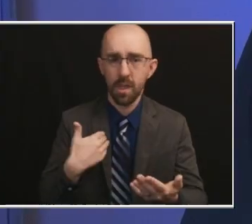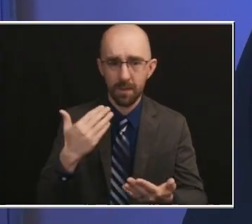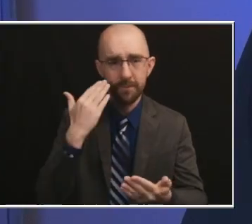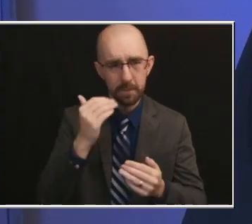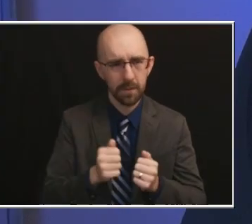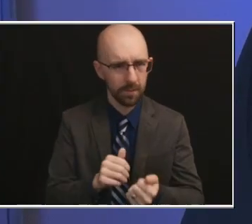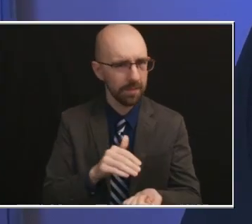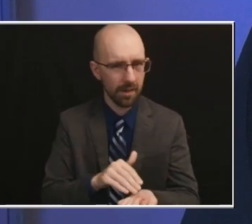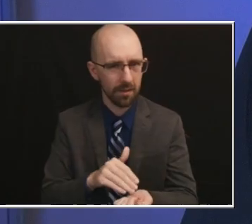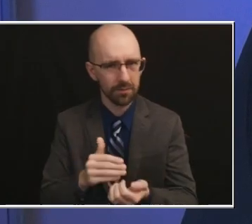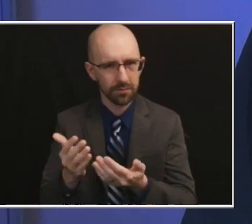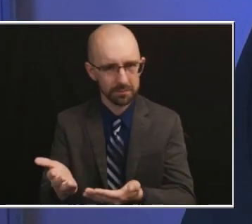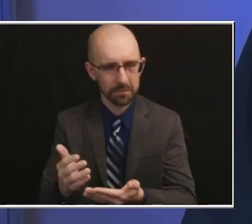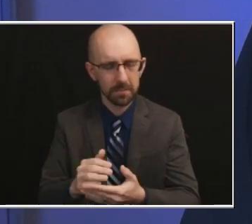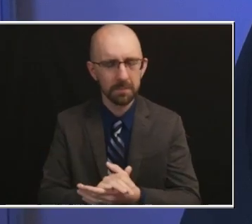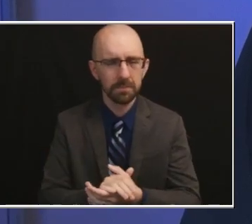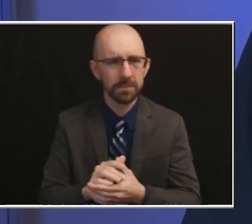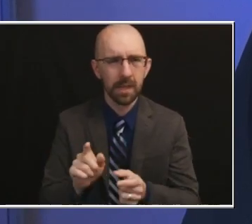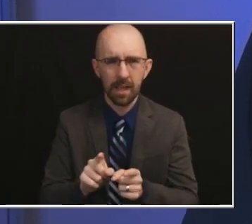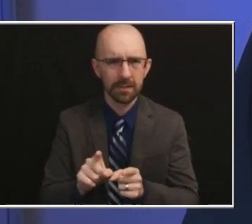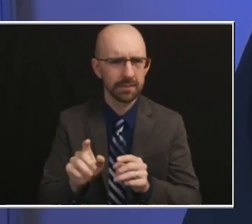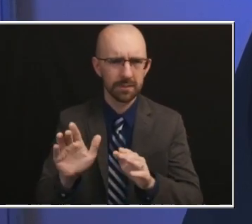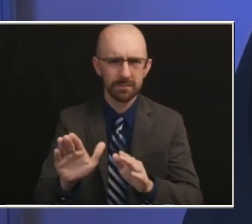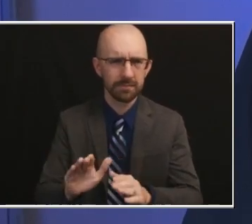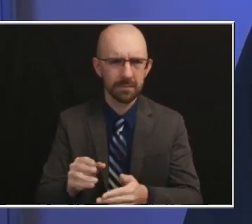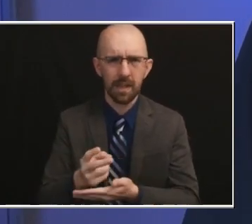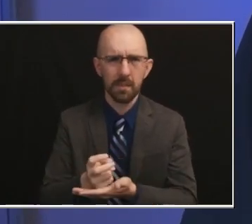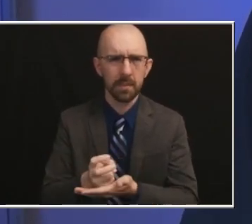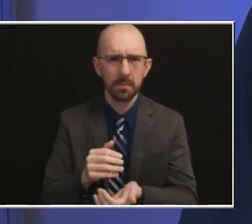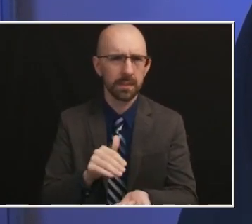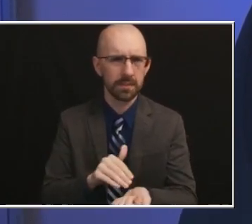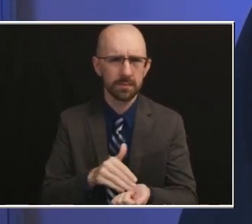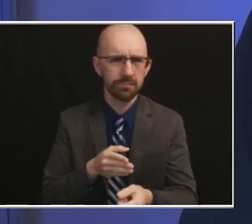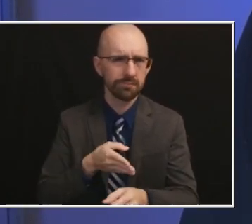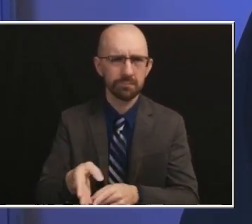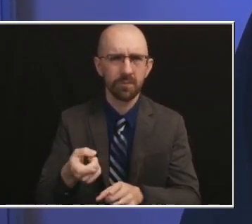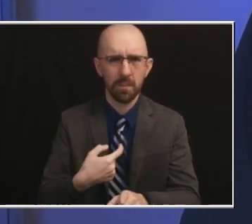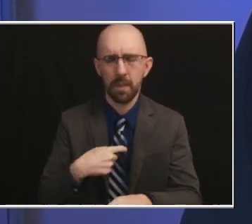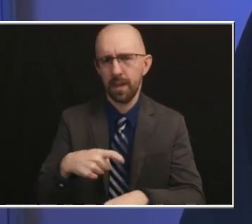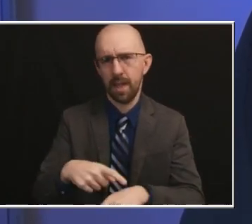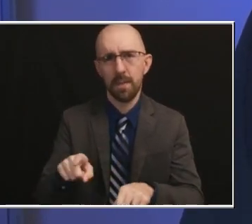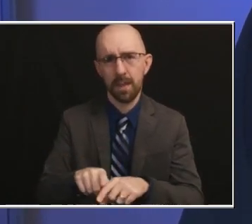Landazuri as an excellent epileptologist from my time as a resident here,